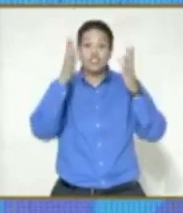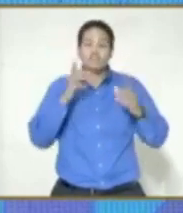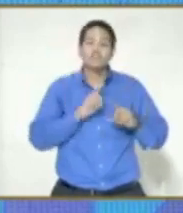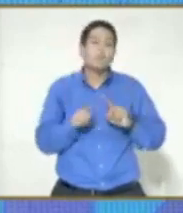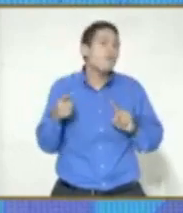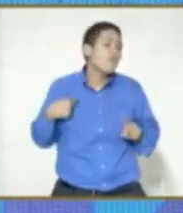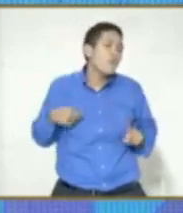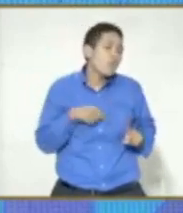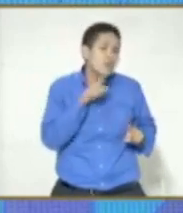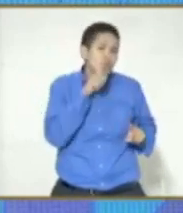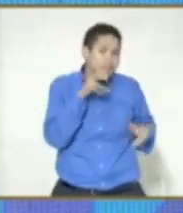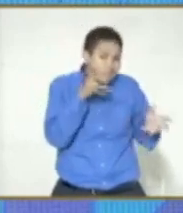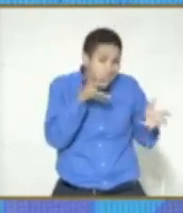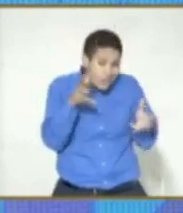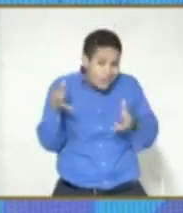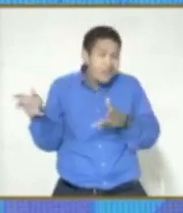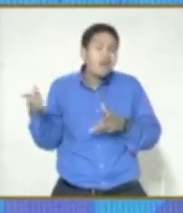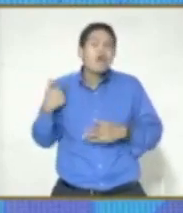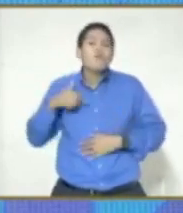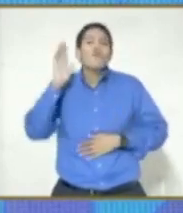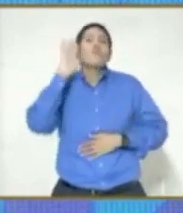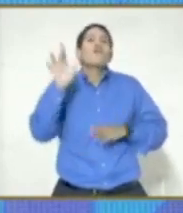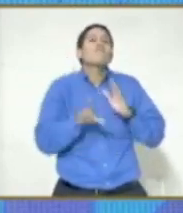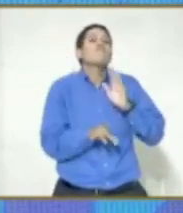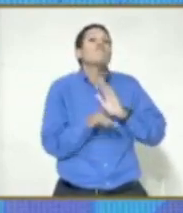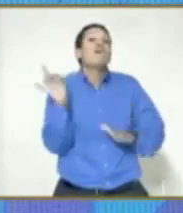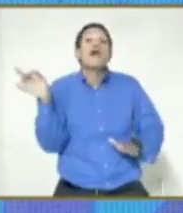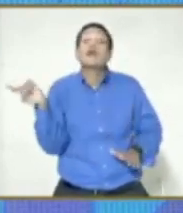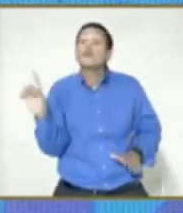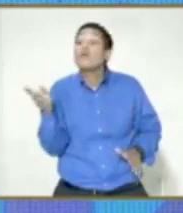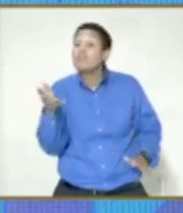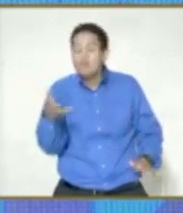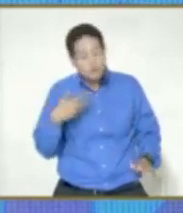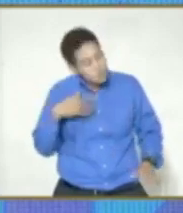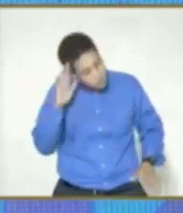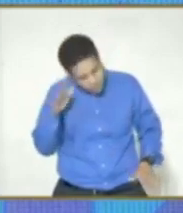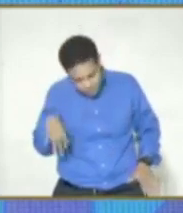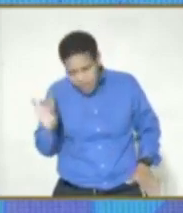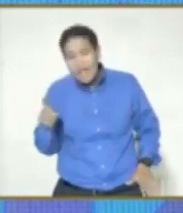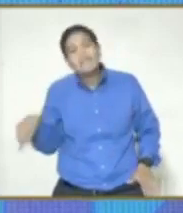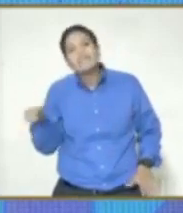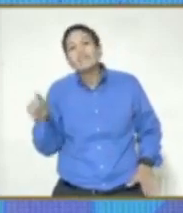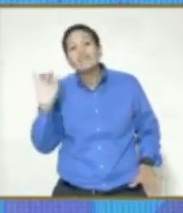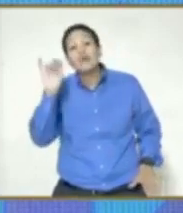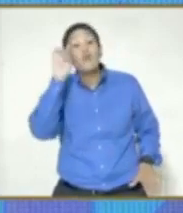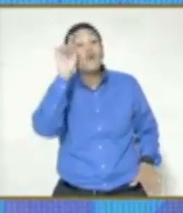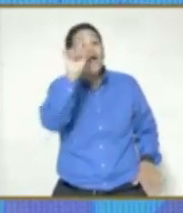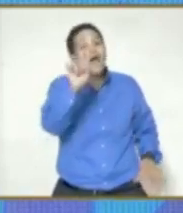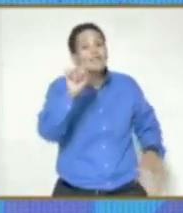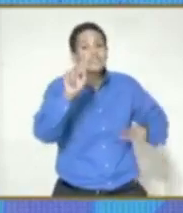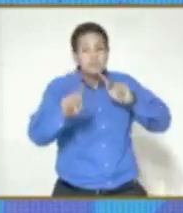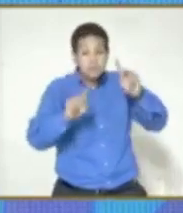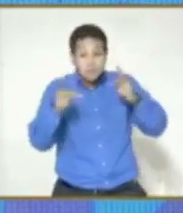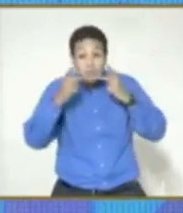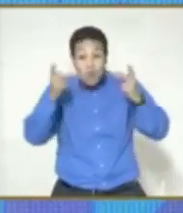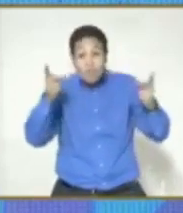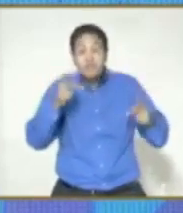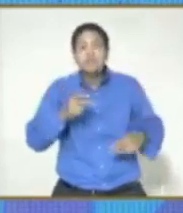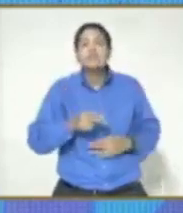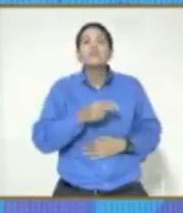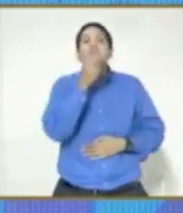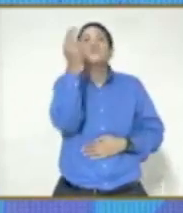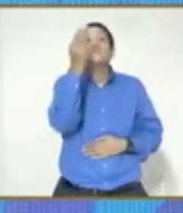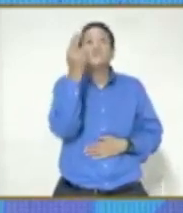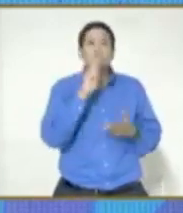we are out there and we will find them wherever they are. And that is why we are asking the public to use the